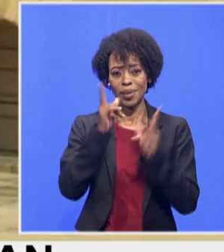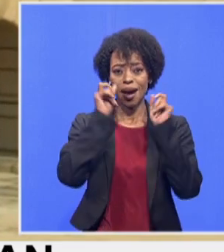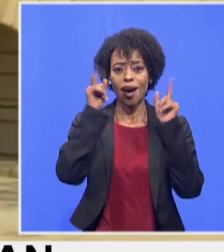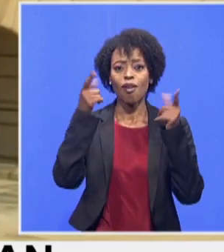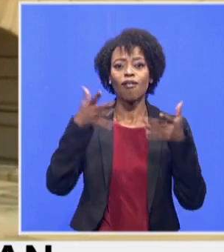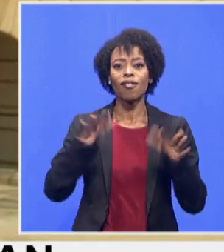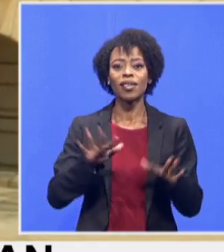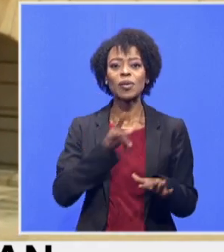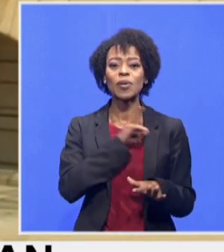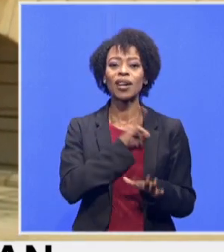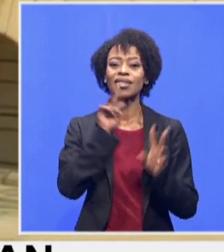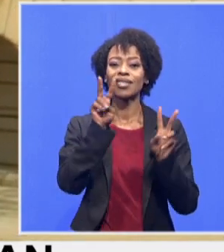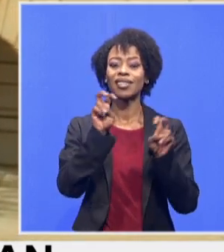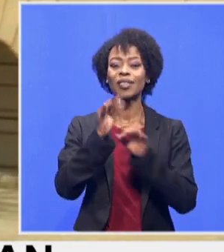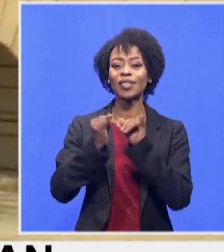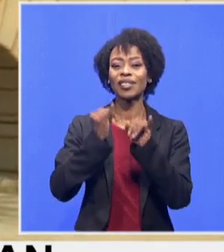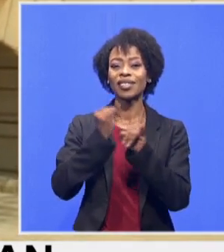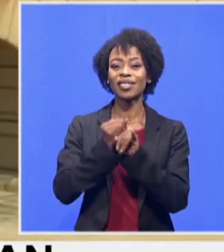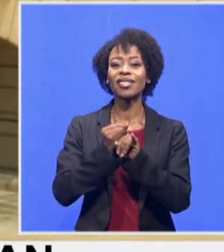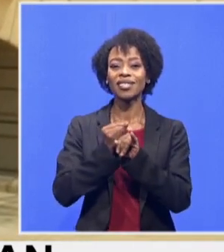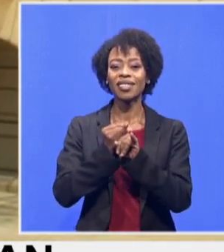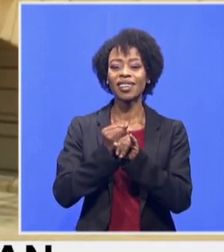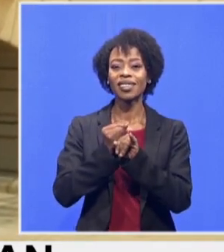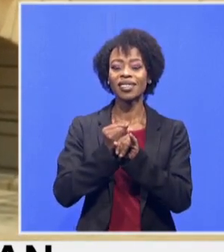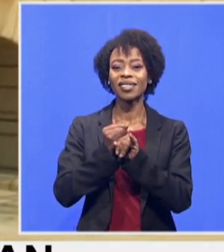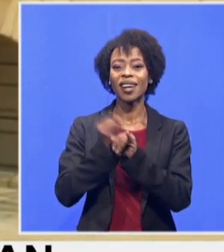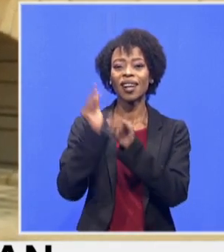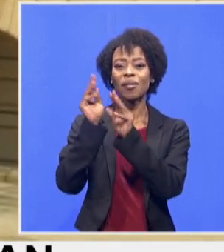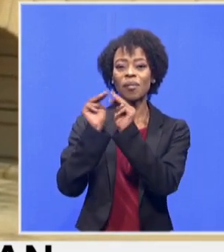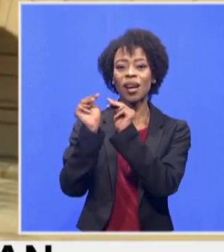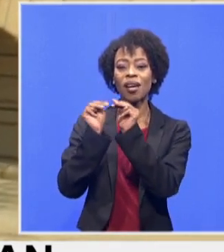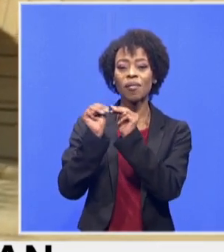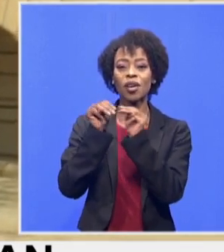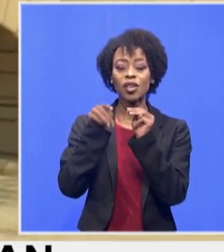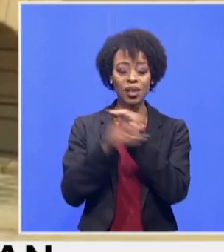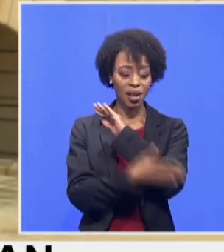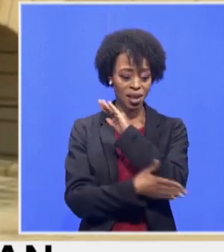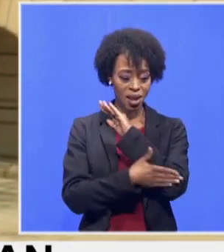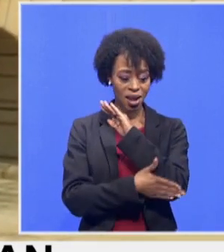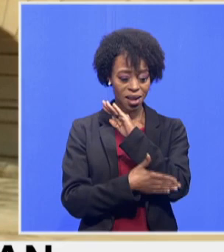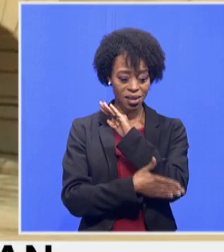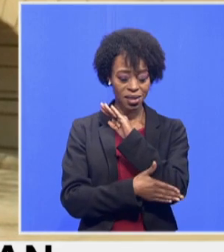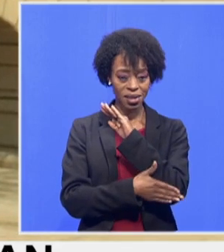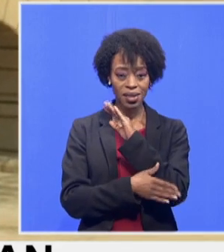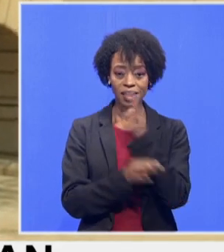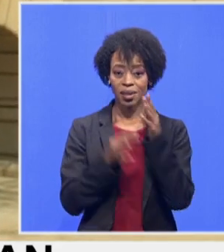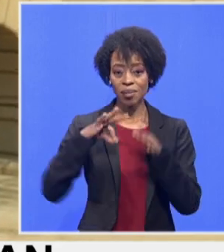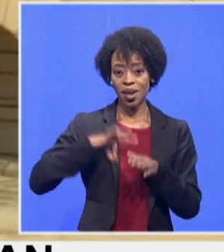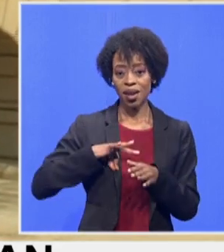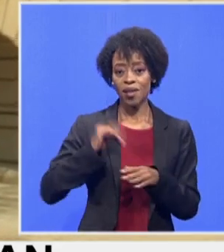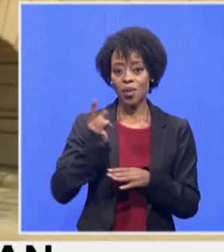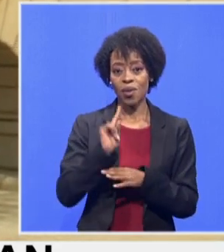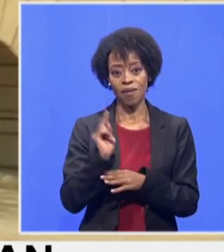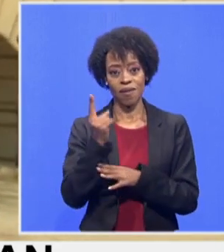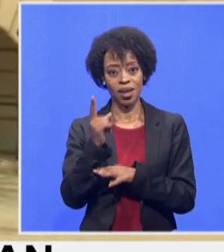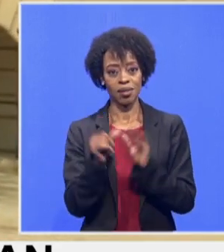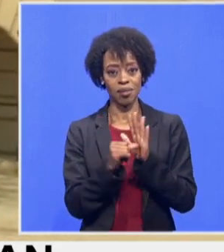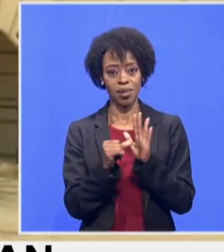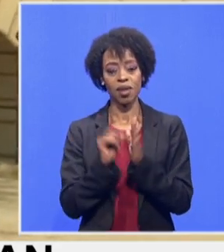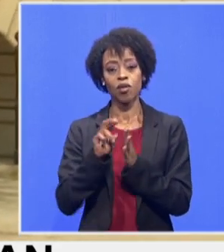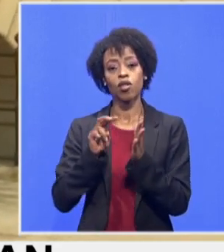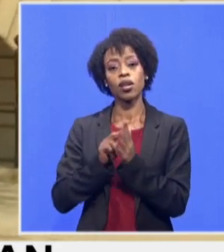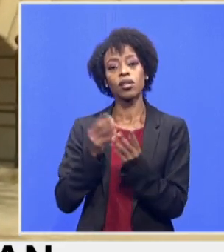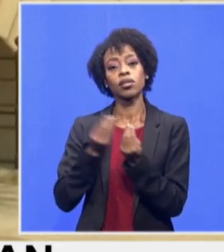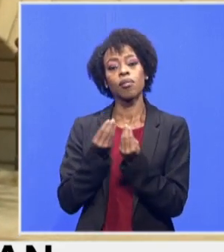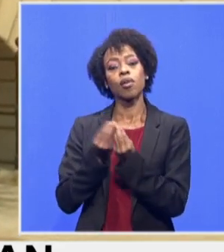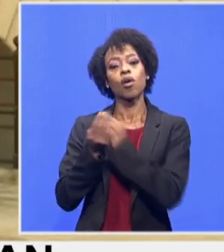aware that in terms of international diplomacy, your interest as a country comes first. If you need something from a particular